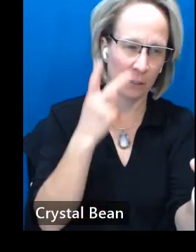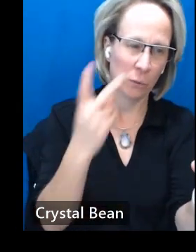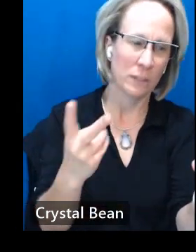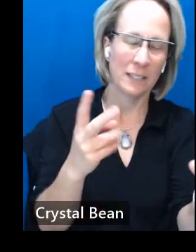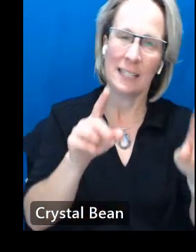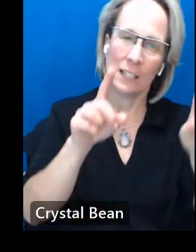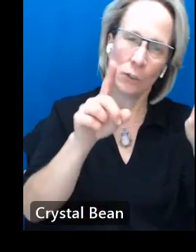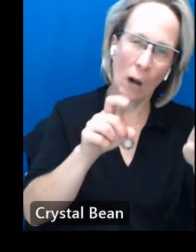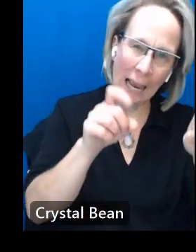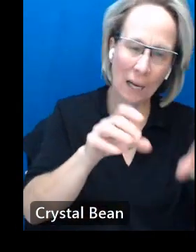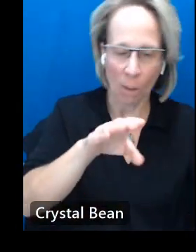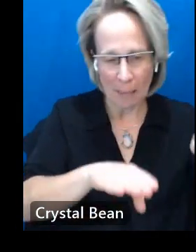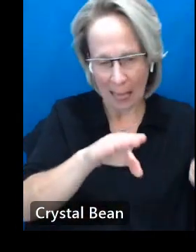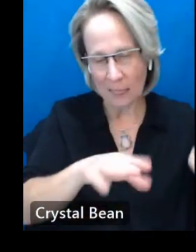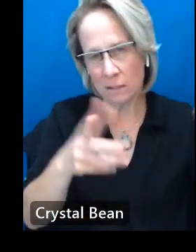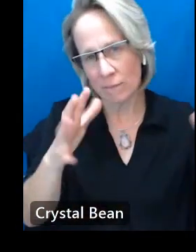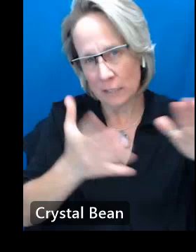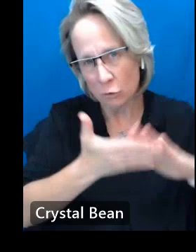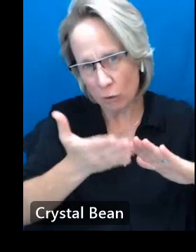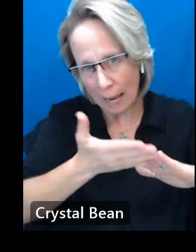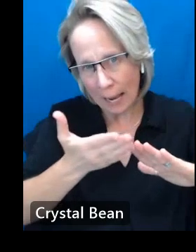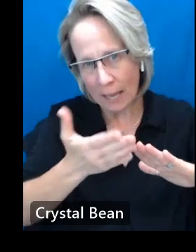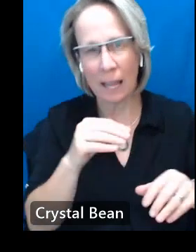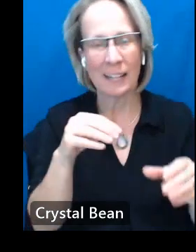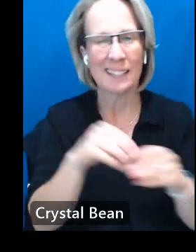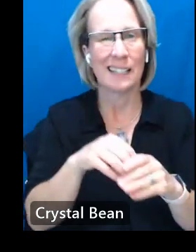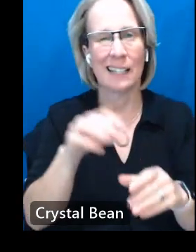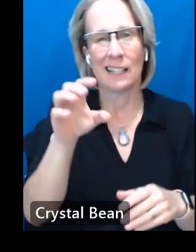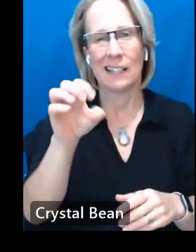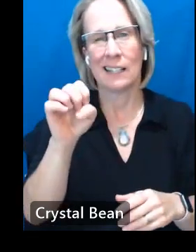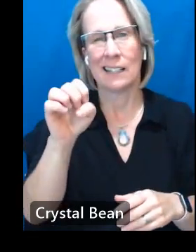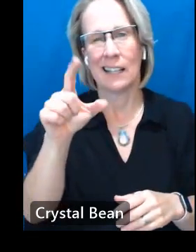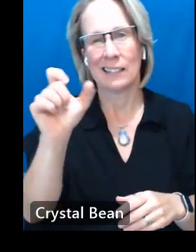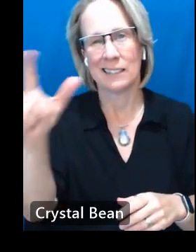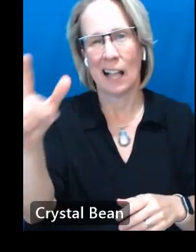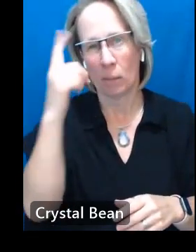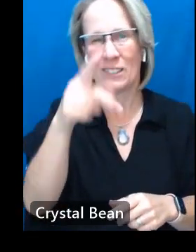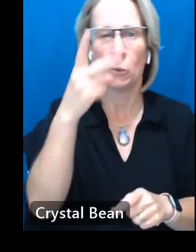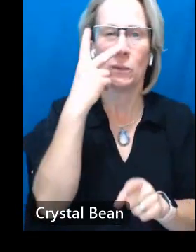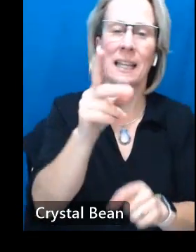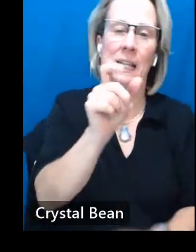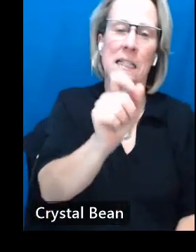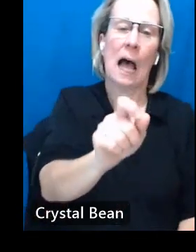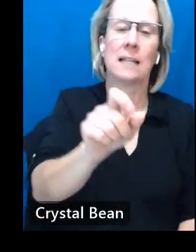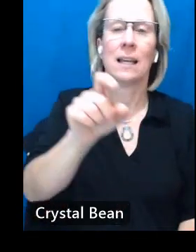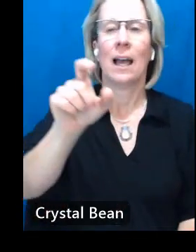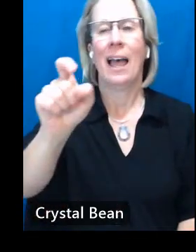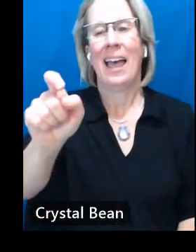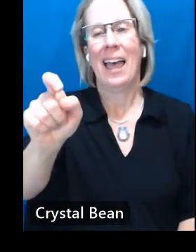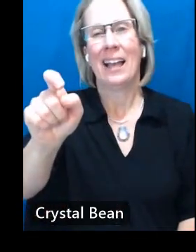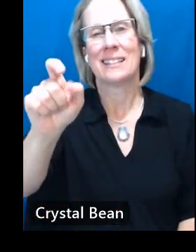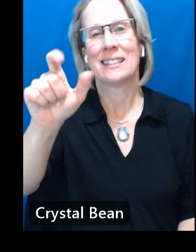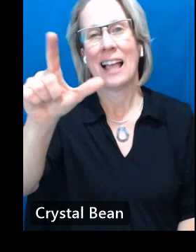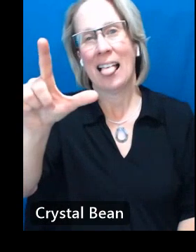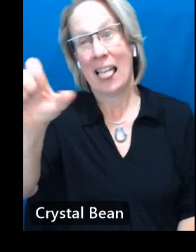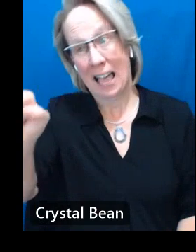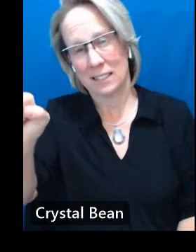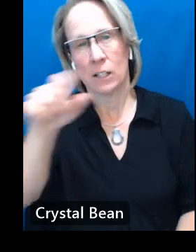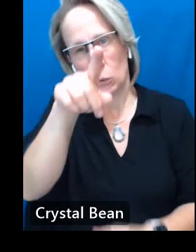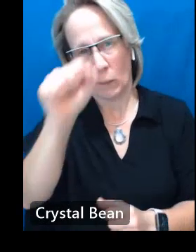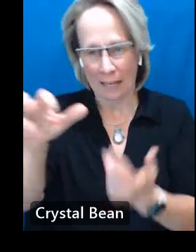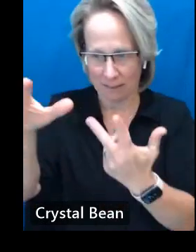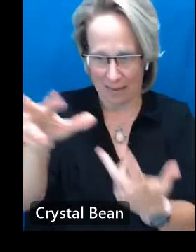ran, and it's in an Excel format. You see .xls. So that's where you can download it, and then you will get the